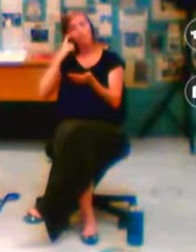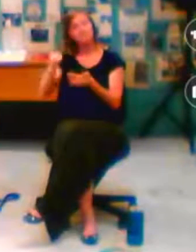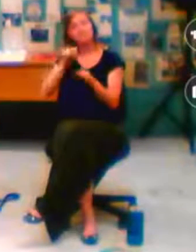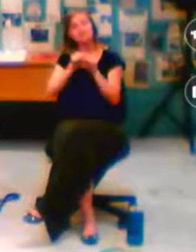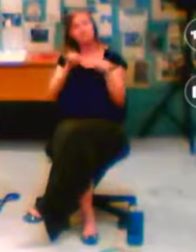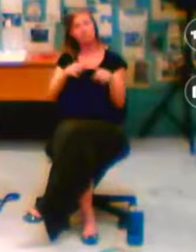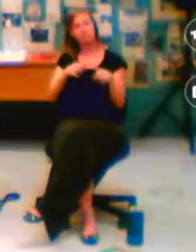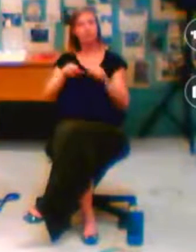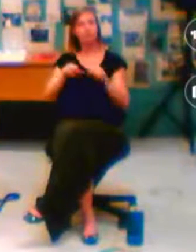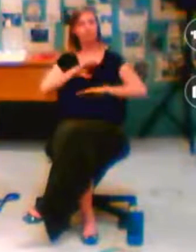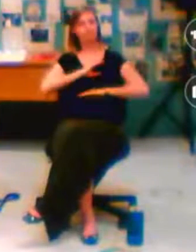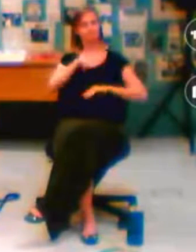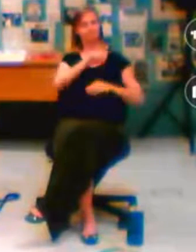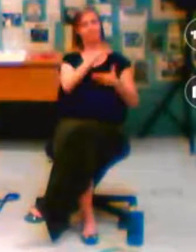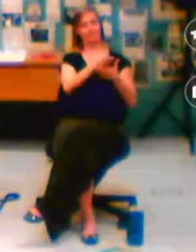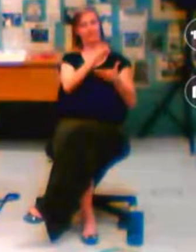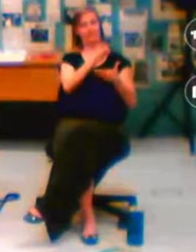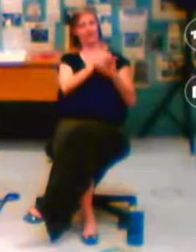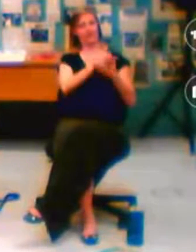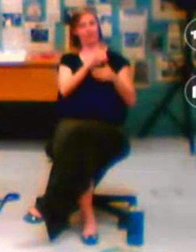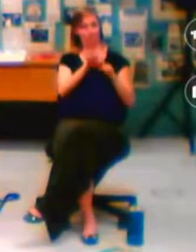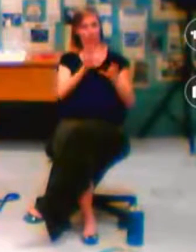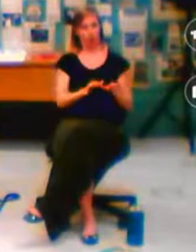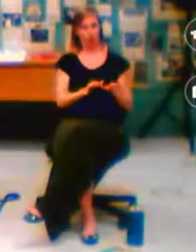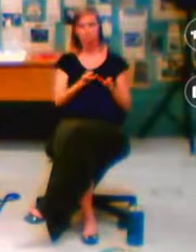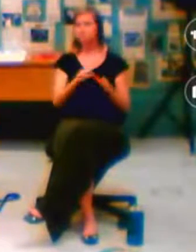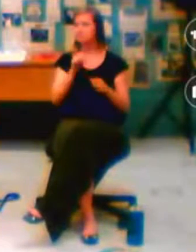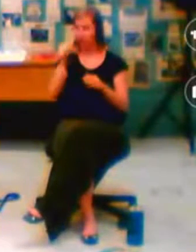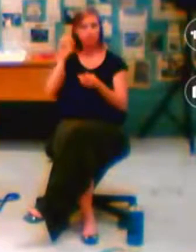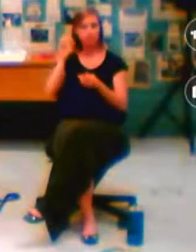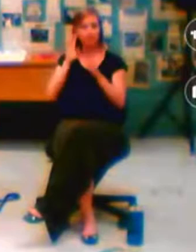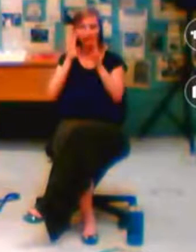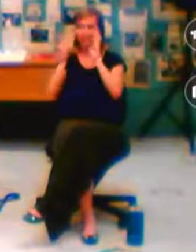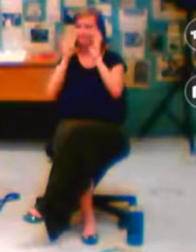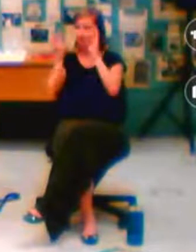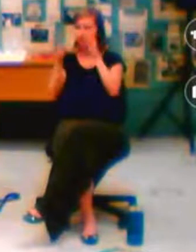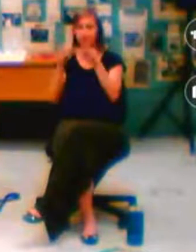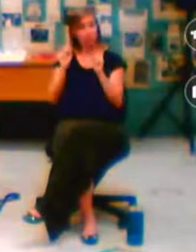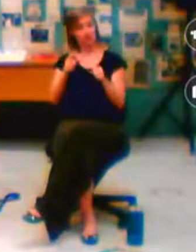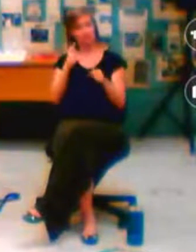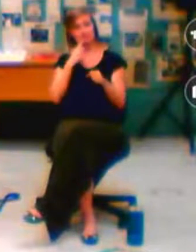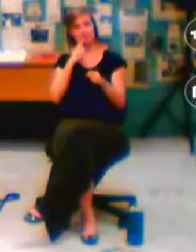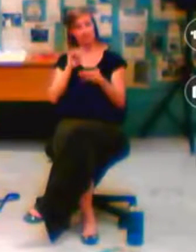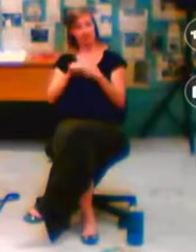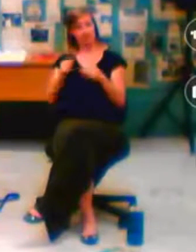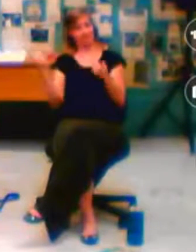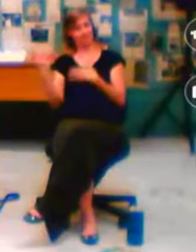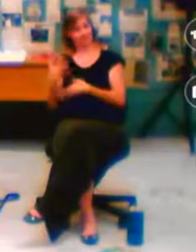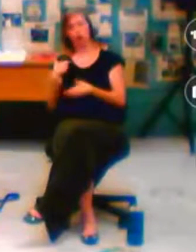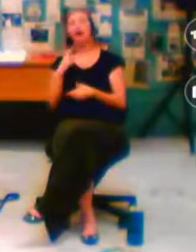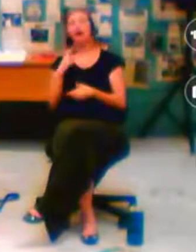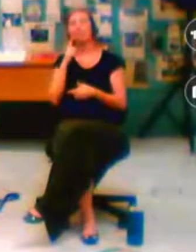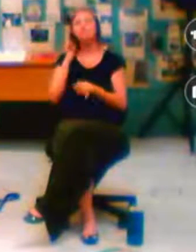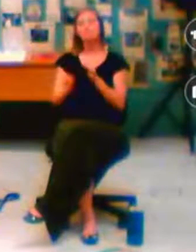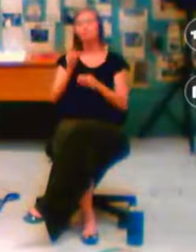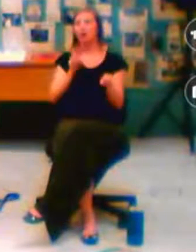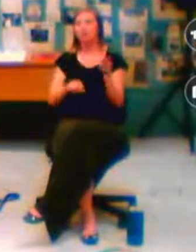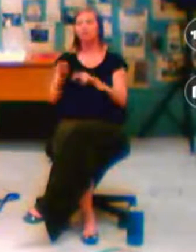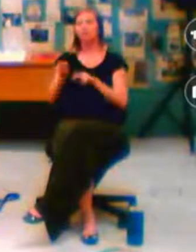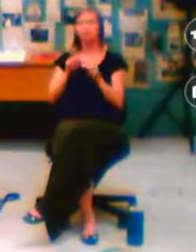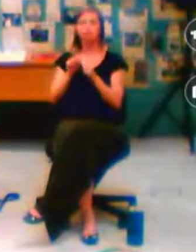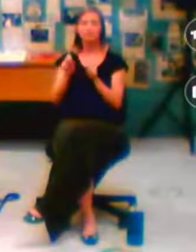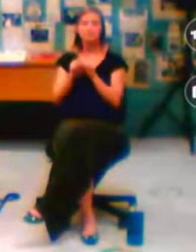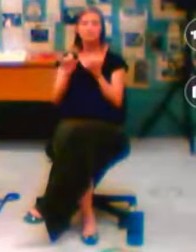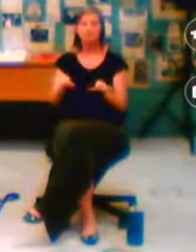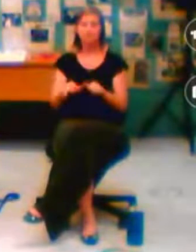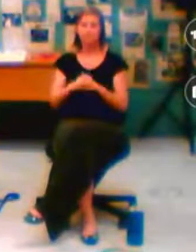There are no guarantees about the kind of care that you will get. In other countries, when you look at this kind of thing, people with complex problems are shunted off to the side because